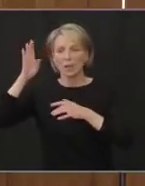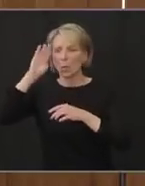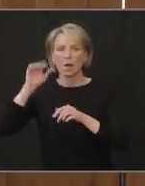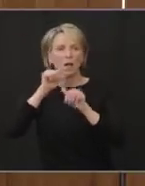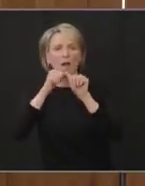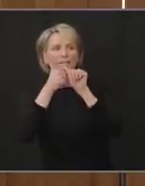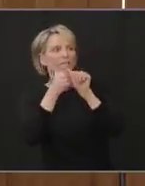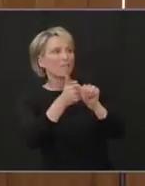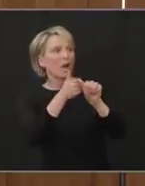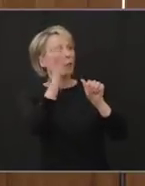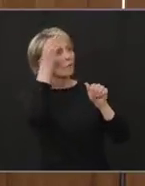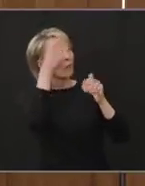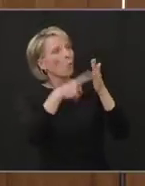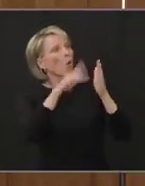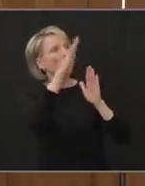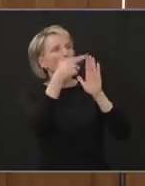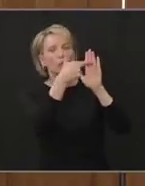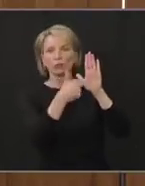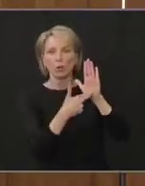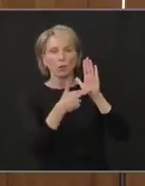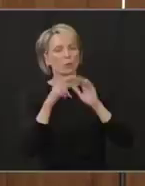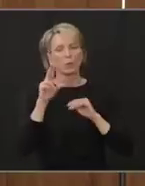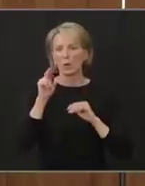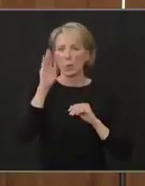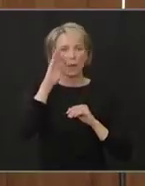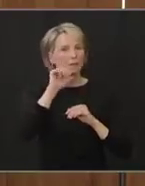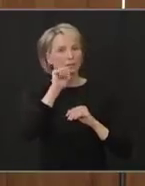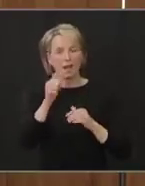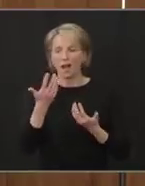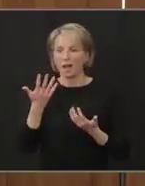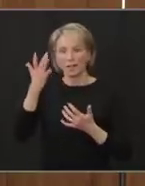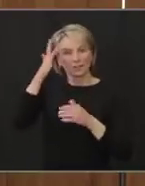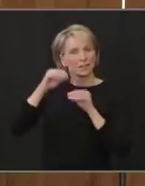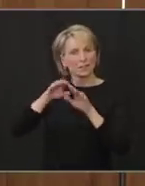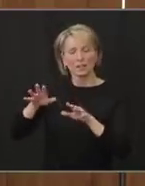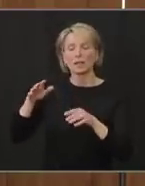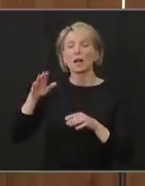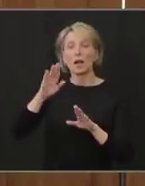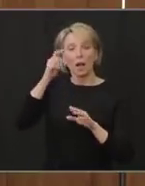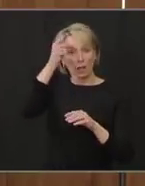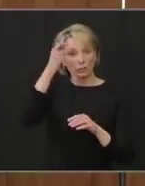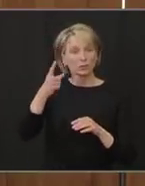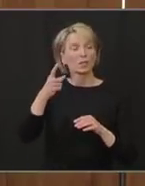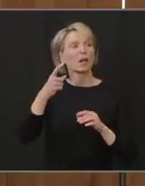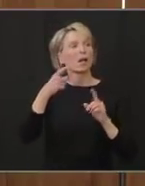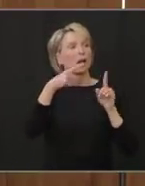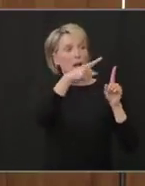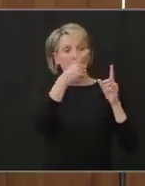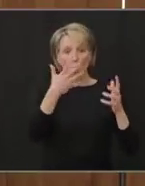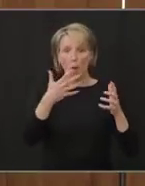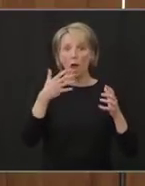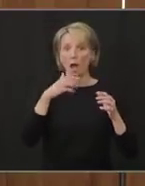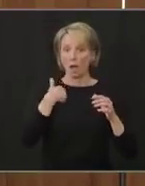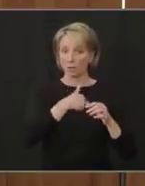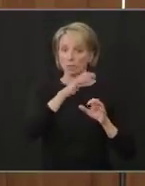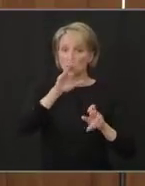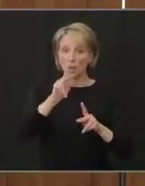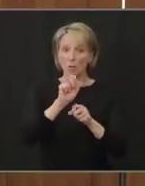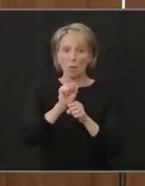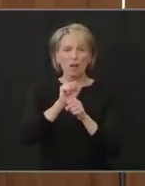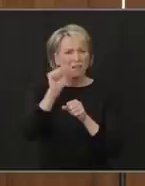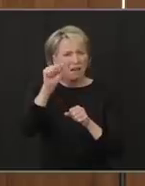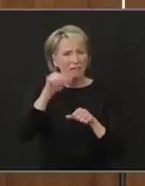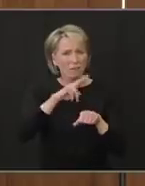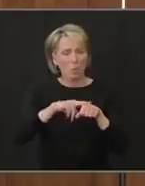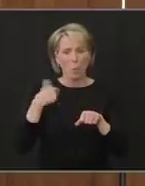magical thinking and the happy talk of an administration that understandably wants us to go back to work. All of us want the nation to go back